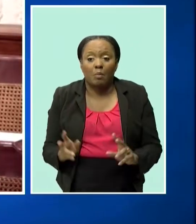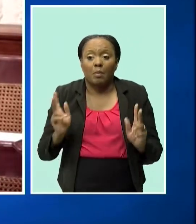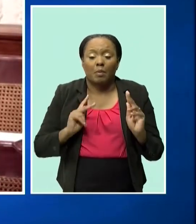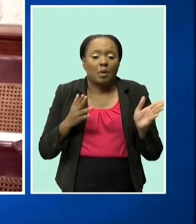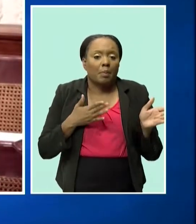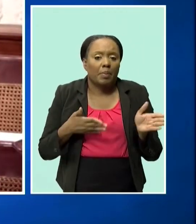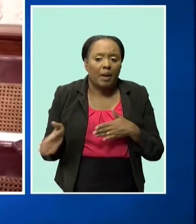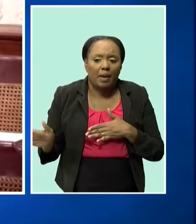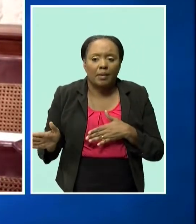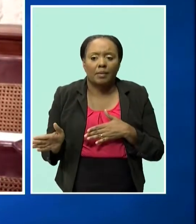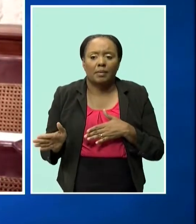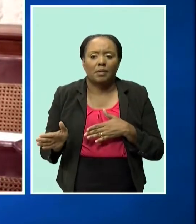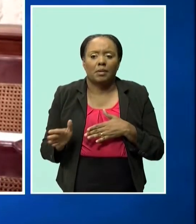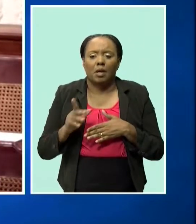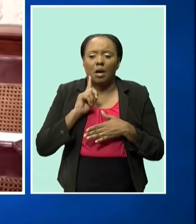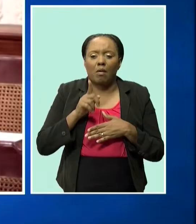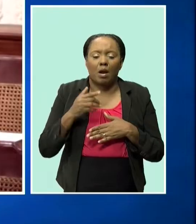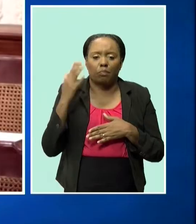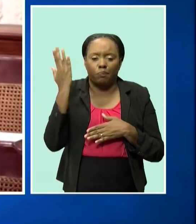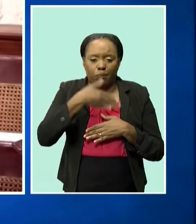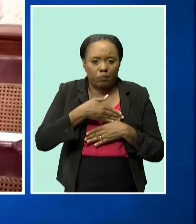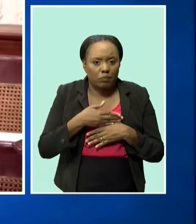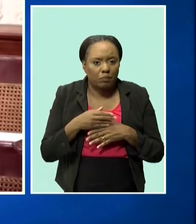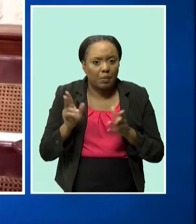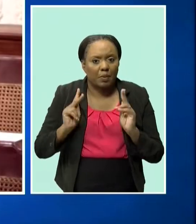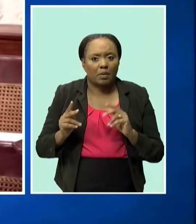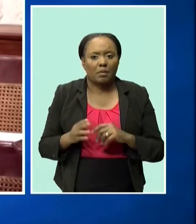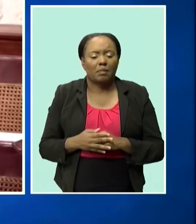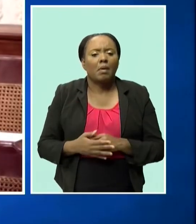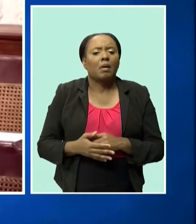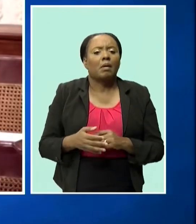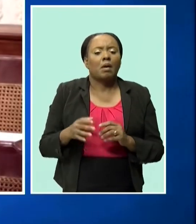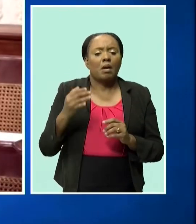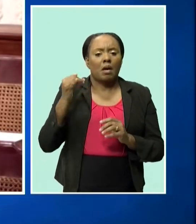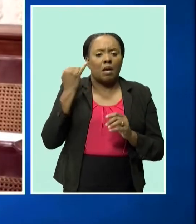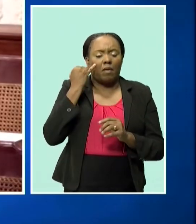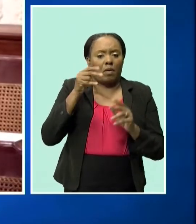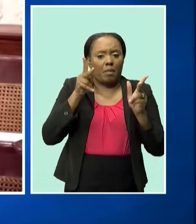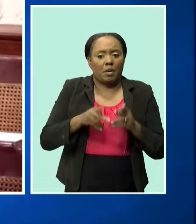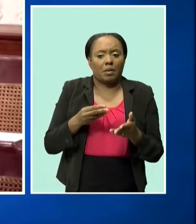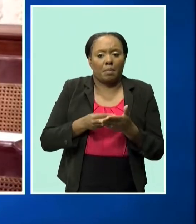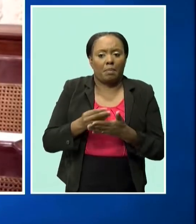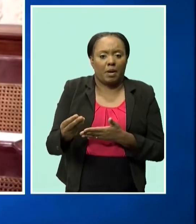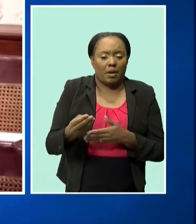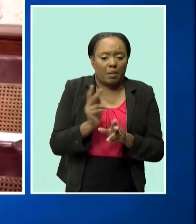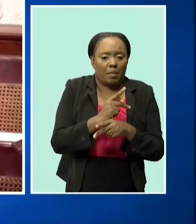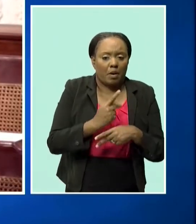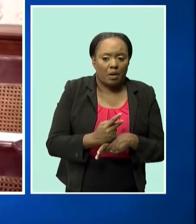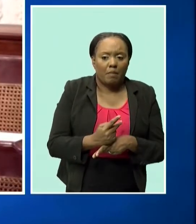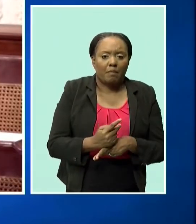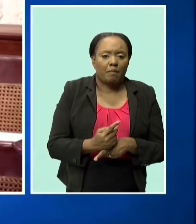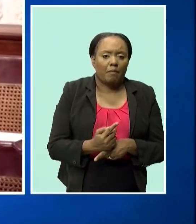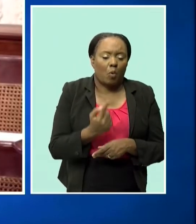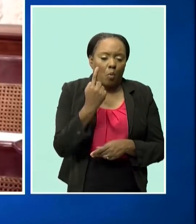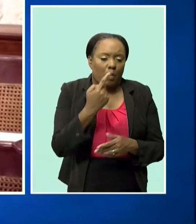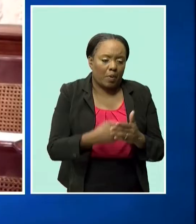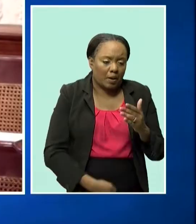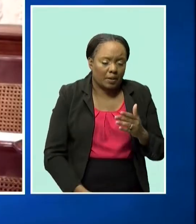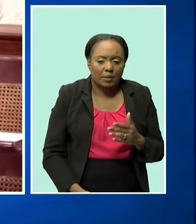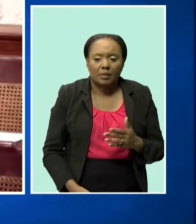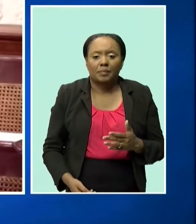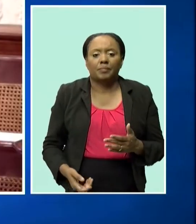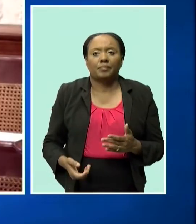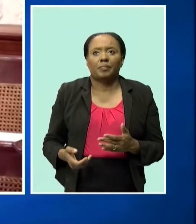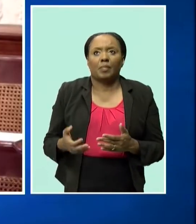where we have a consumer buying a product at a fixed price and then getting a product that is 103 or